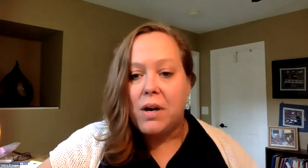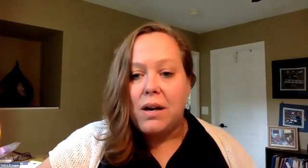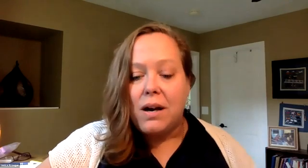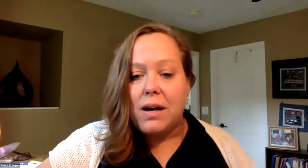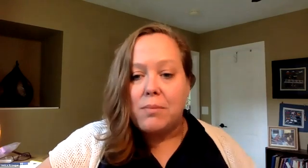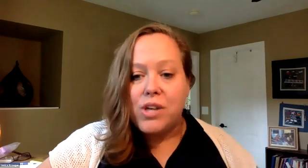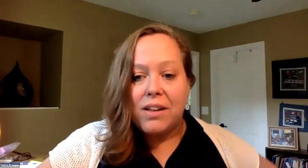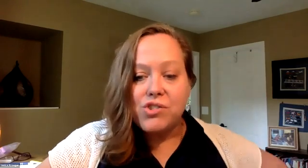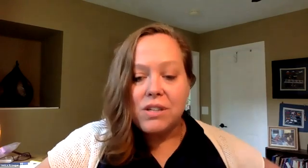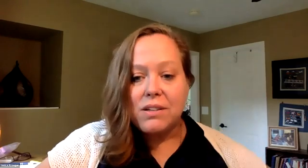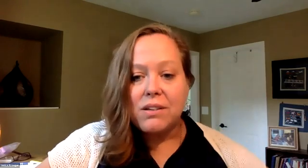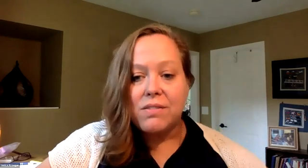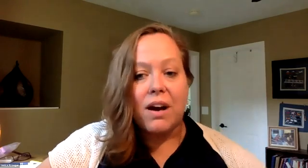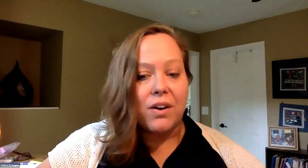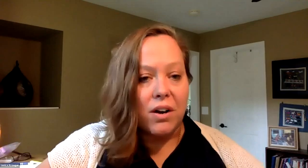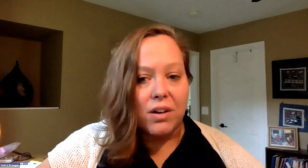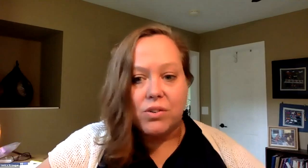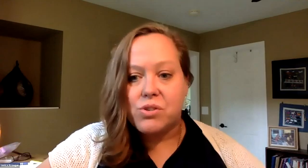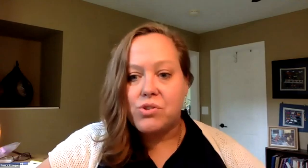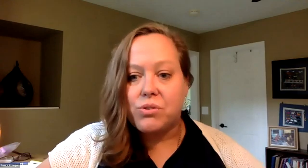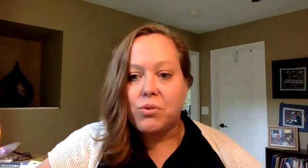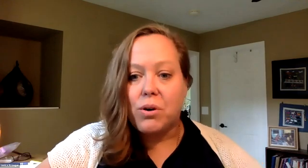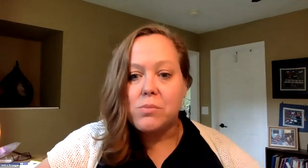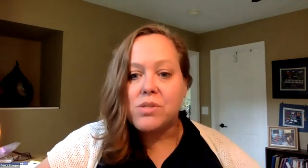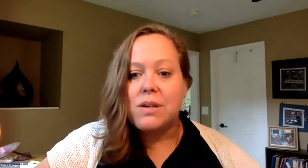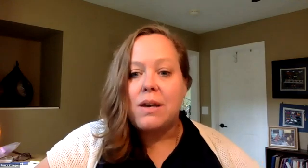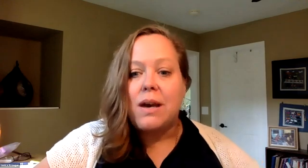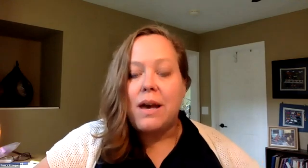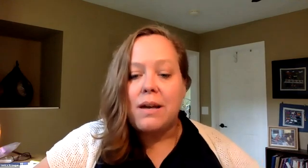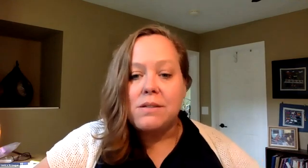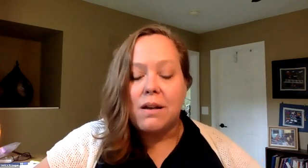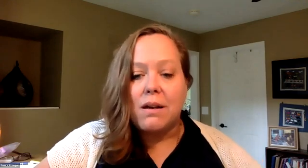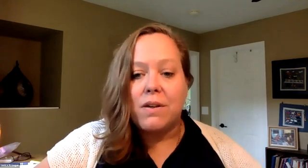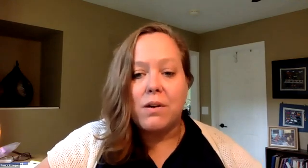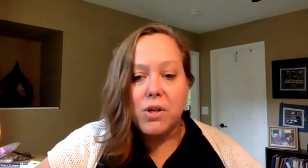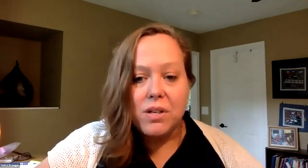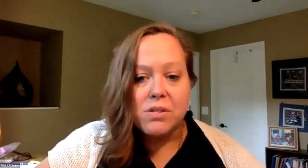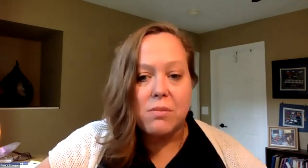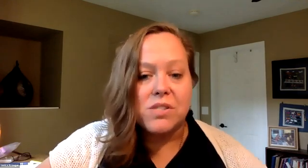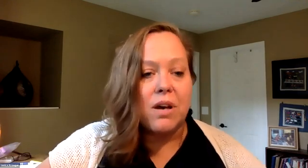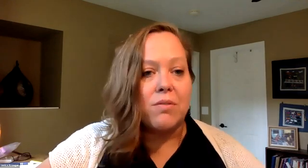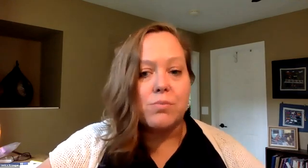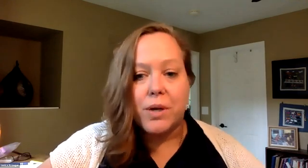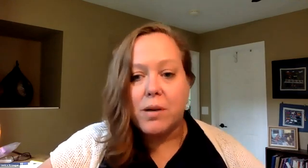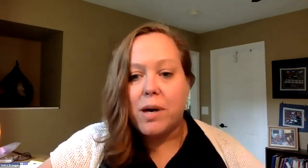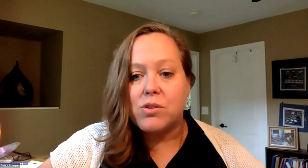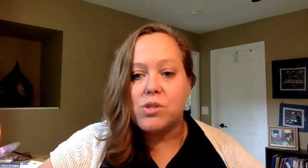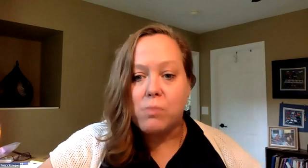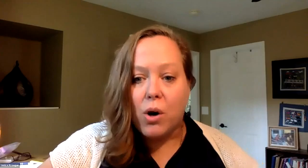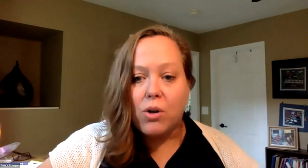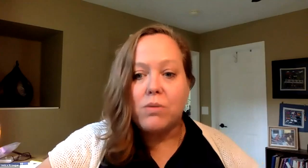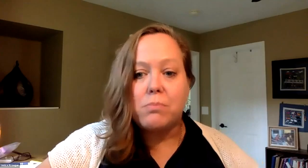to challenging the hierarchical social norms. And the communities themselves bring